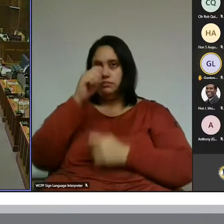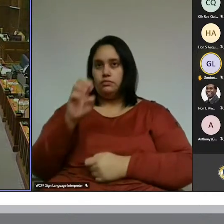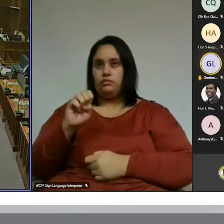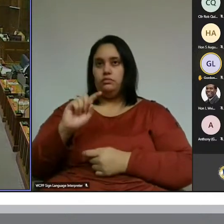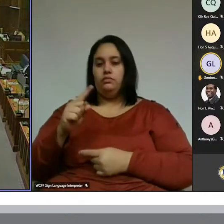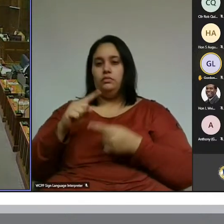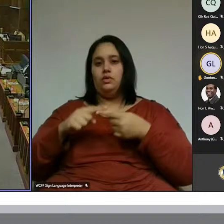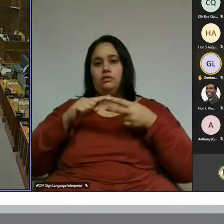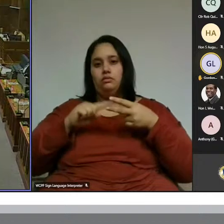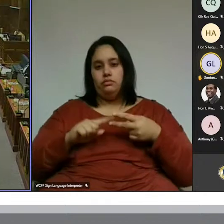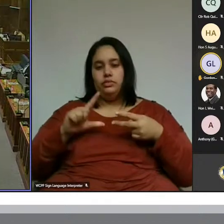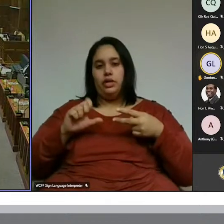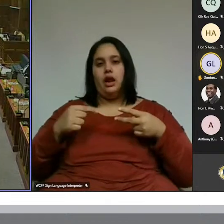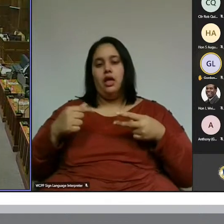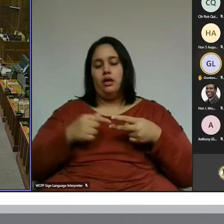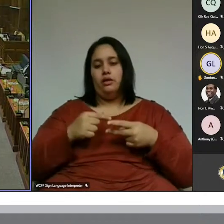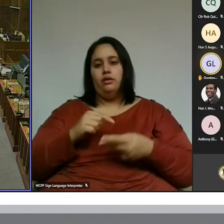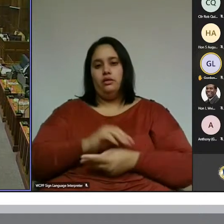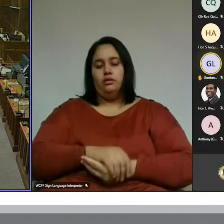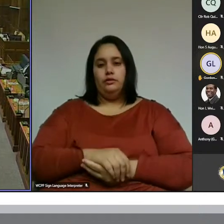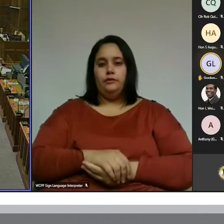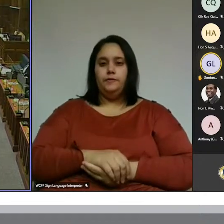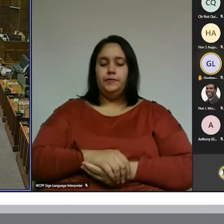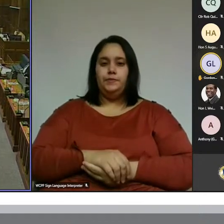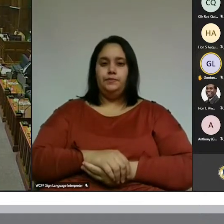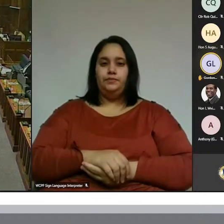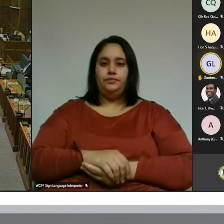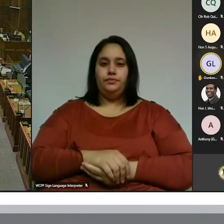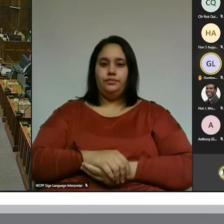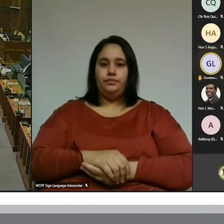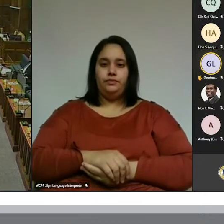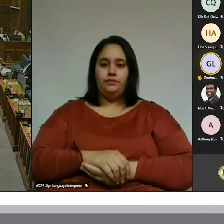Lang. Mr. Rasmus, it's over to you.